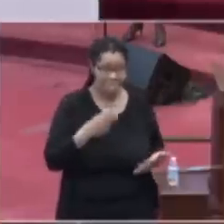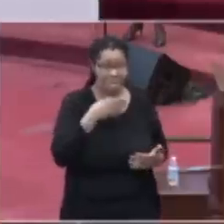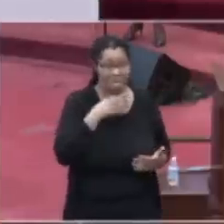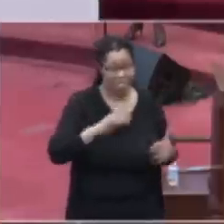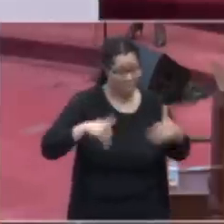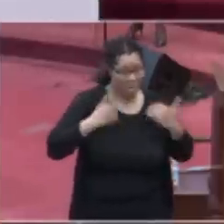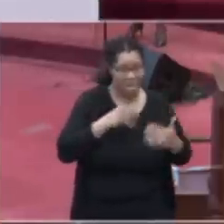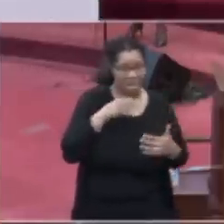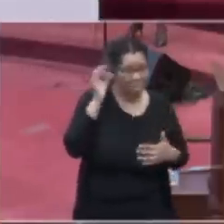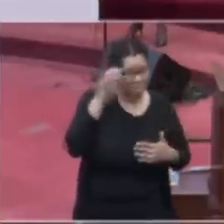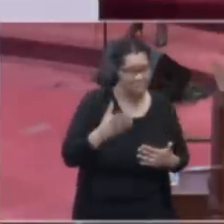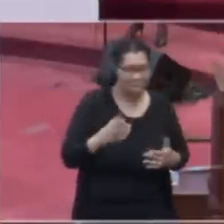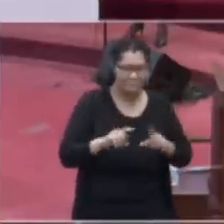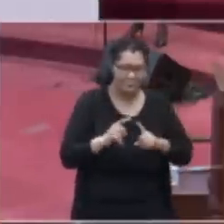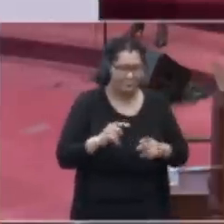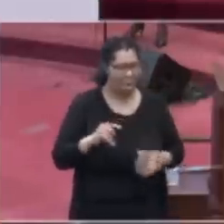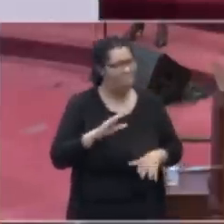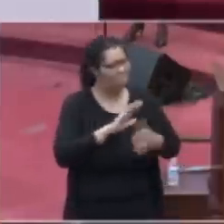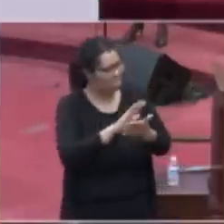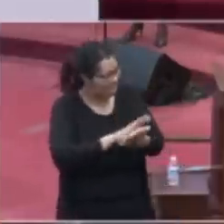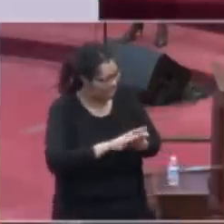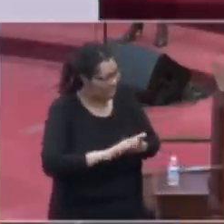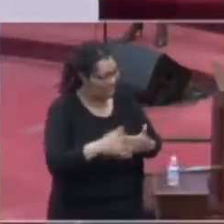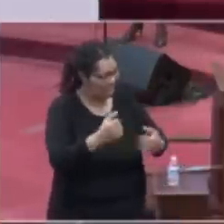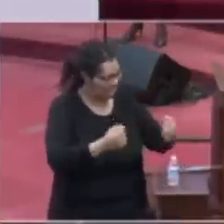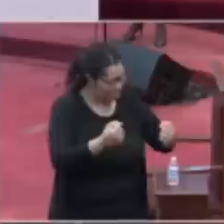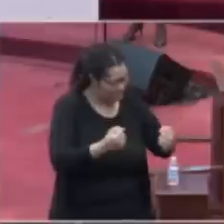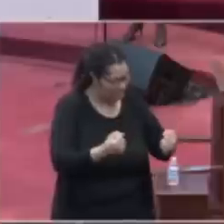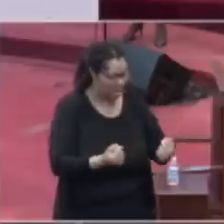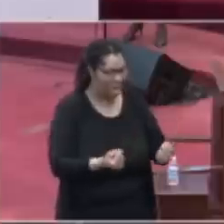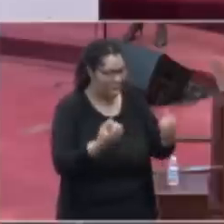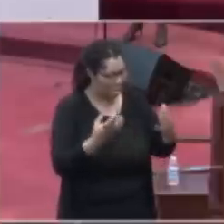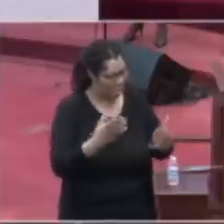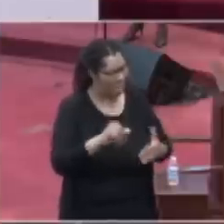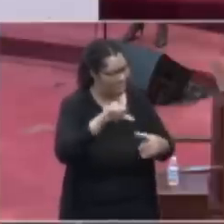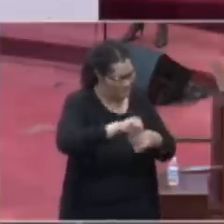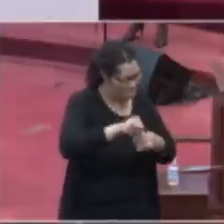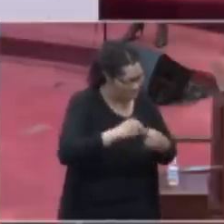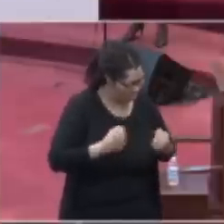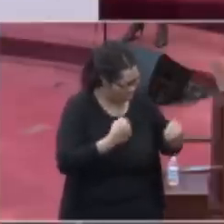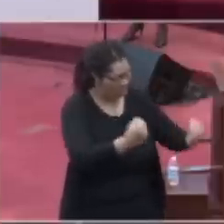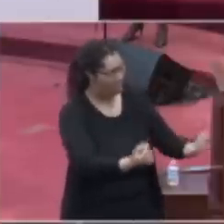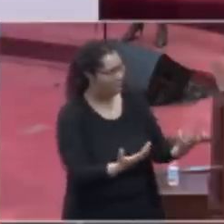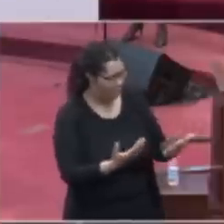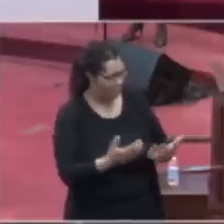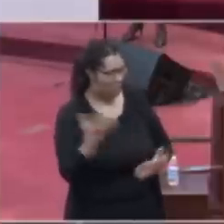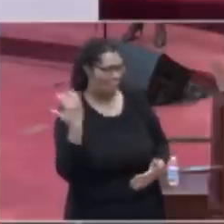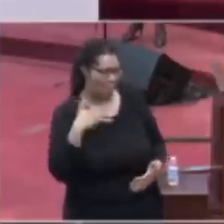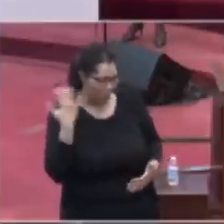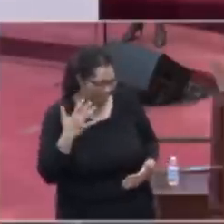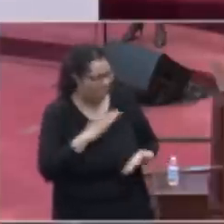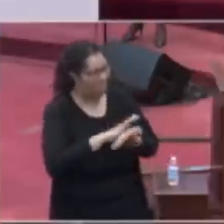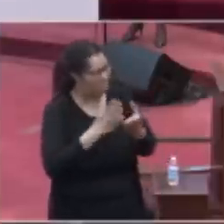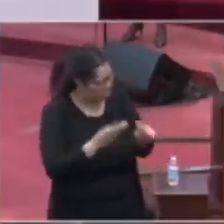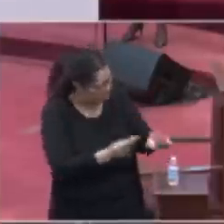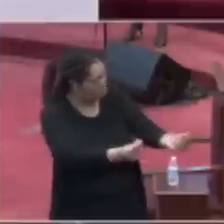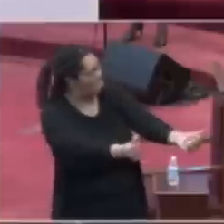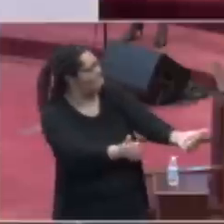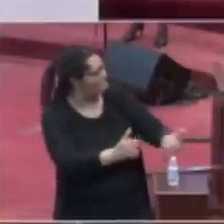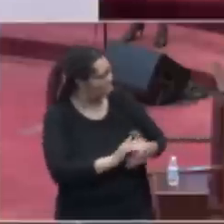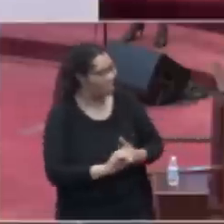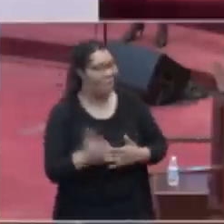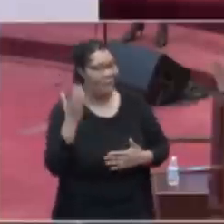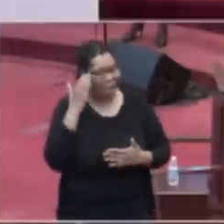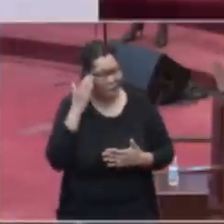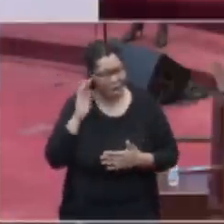preacher. What a car. How much mileage you get on this and gas. Wow, look at how this rides. And I knew what